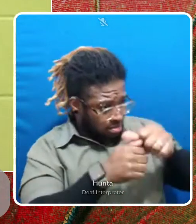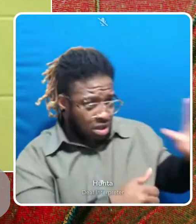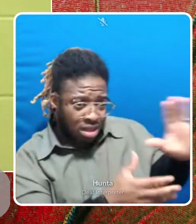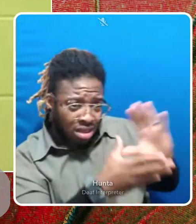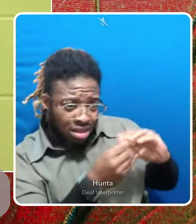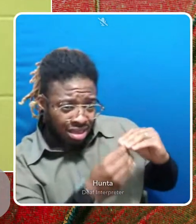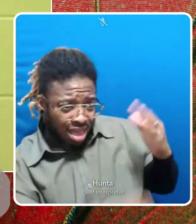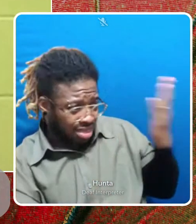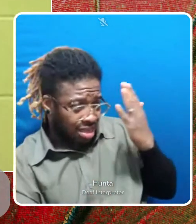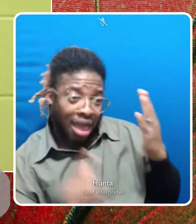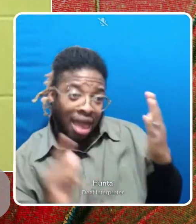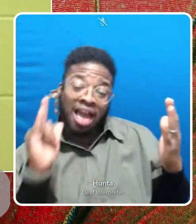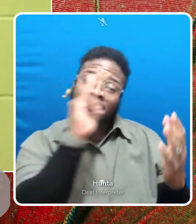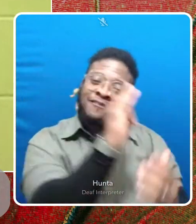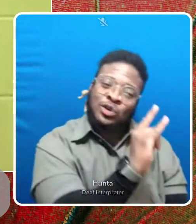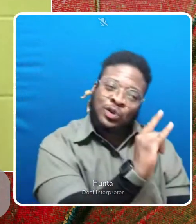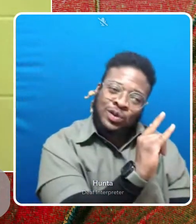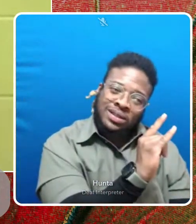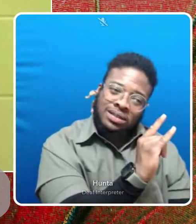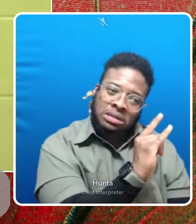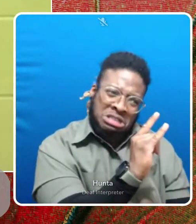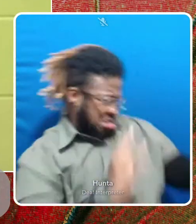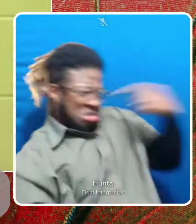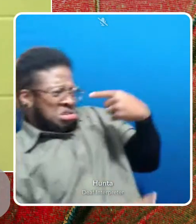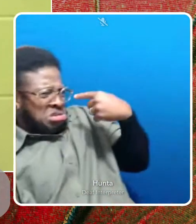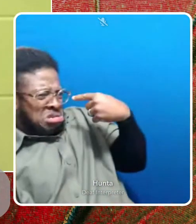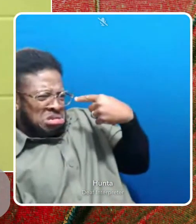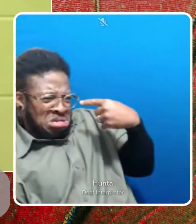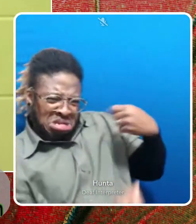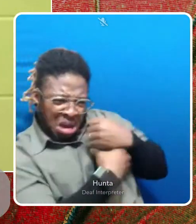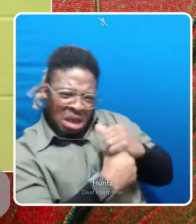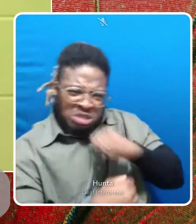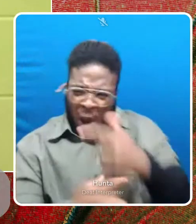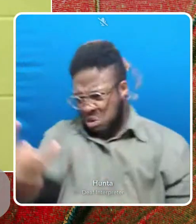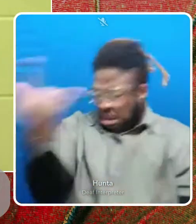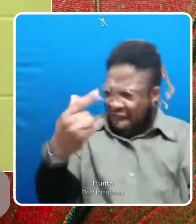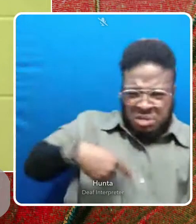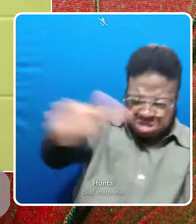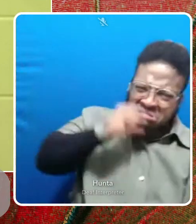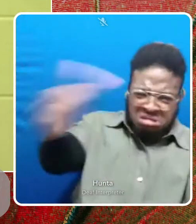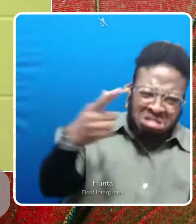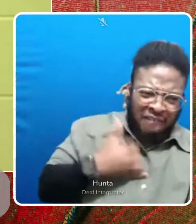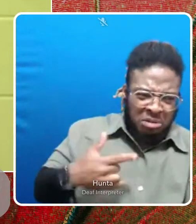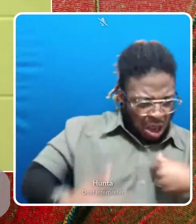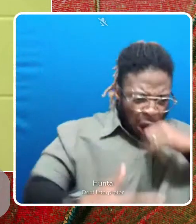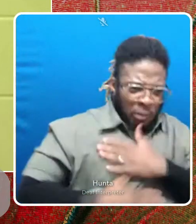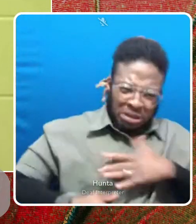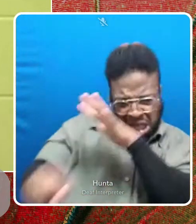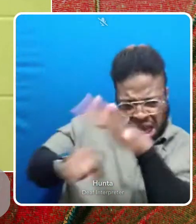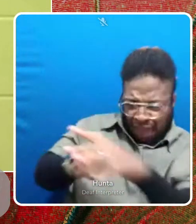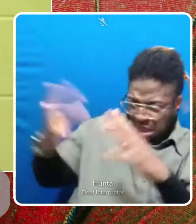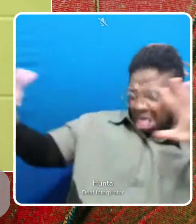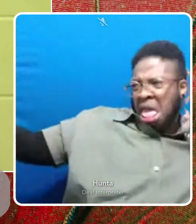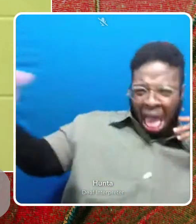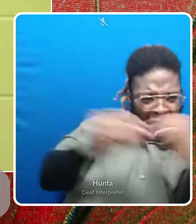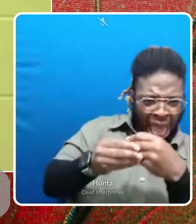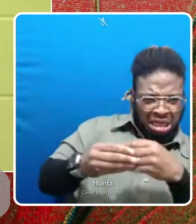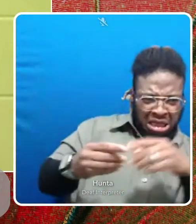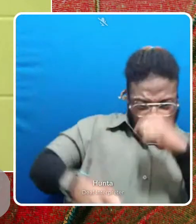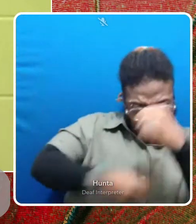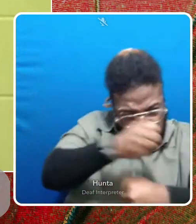really sure that you do. Clearly, I hadn't shown enough appreciation for all those years of matriarchal stained kisses